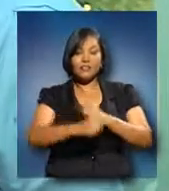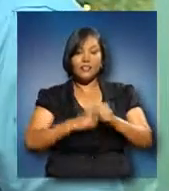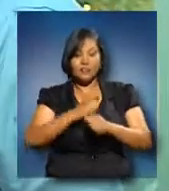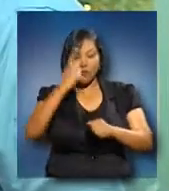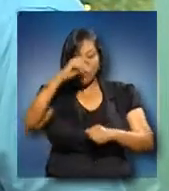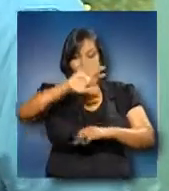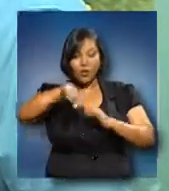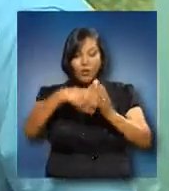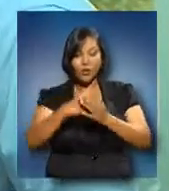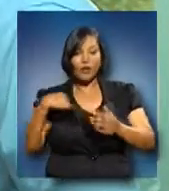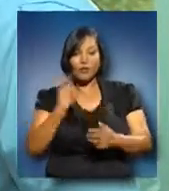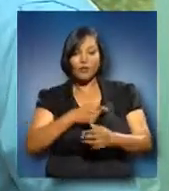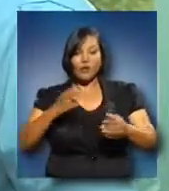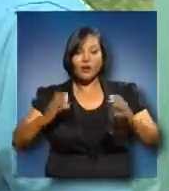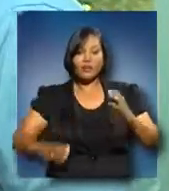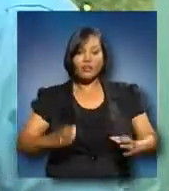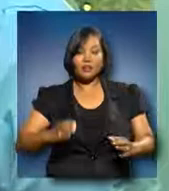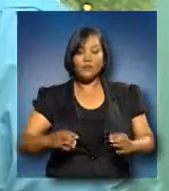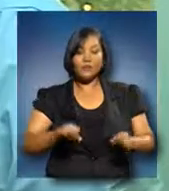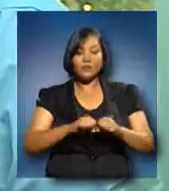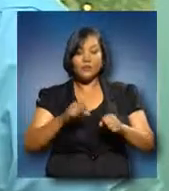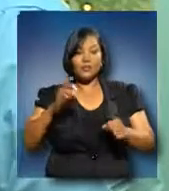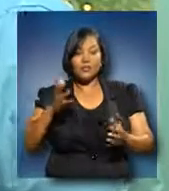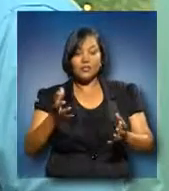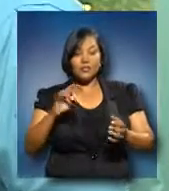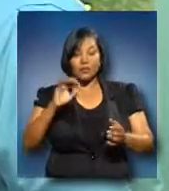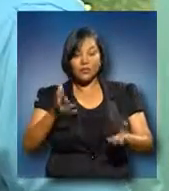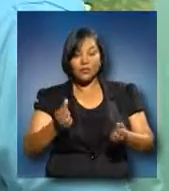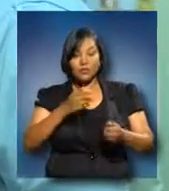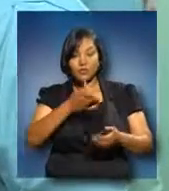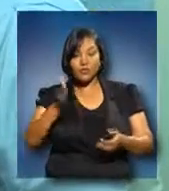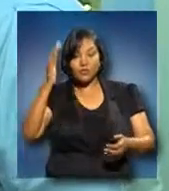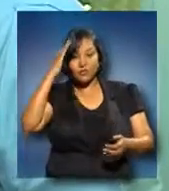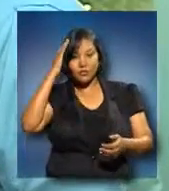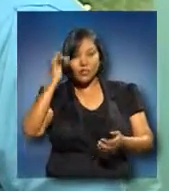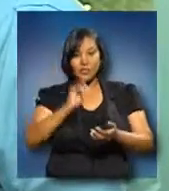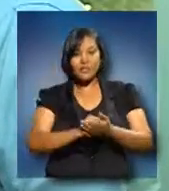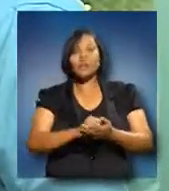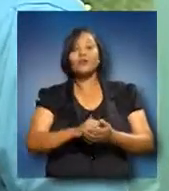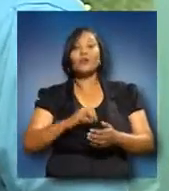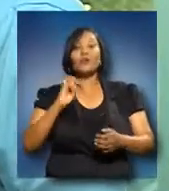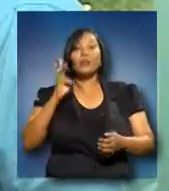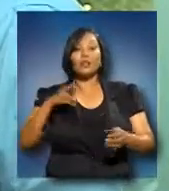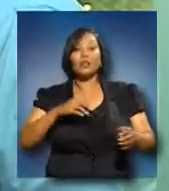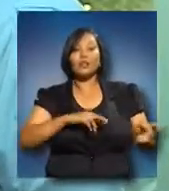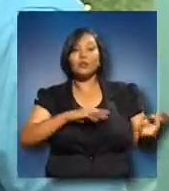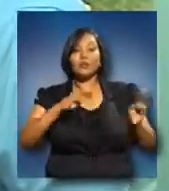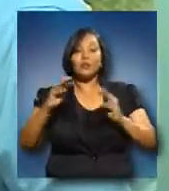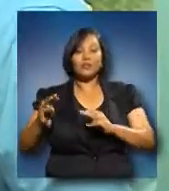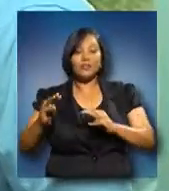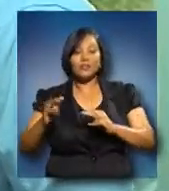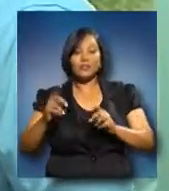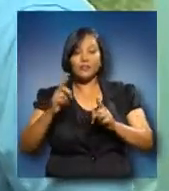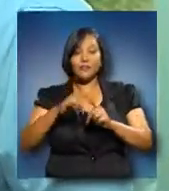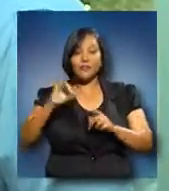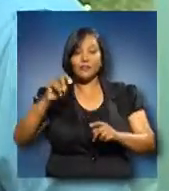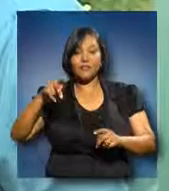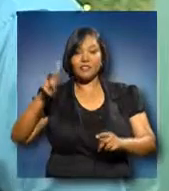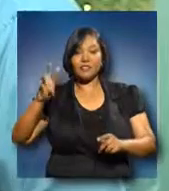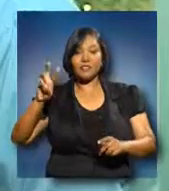our customers. So rest assured that we are on board, and we will be coming there at accelerated